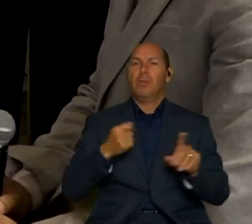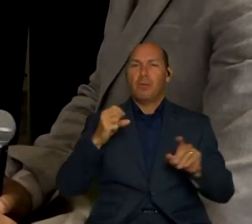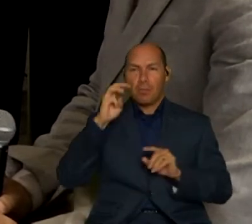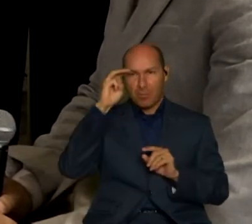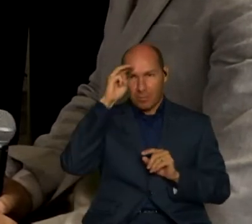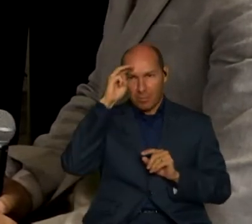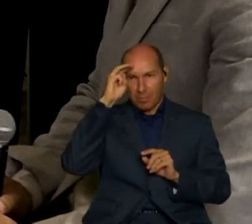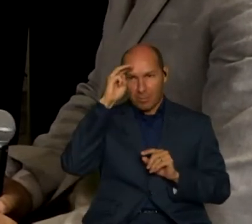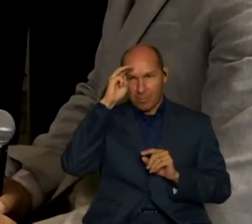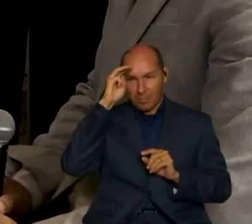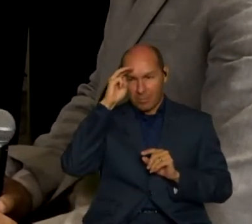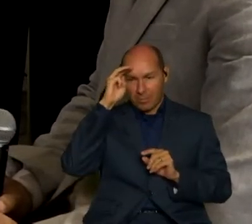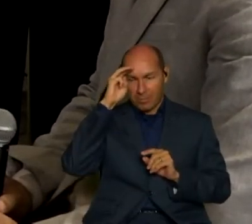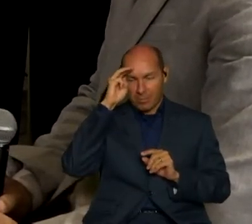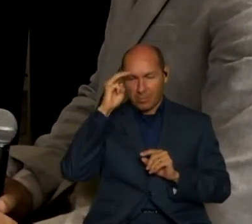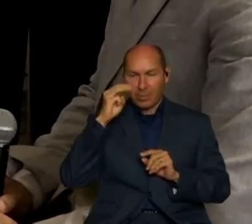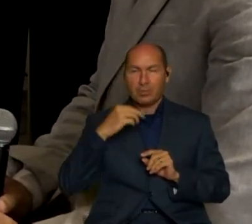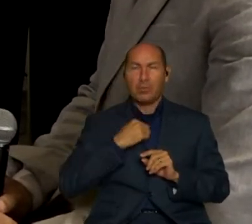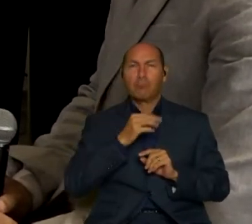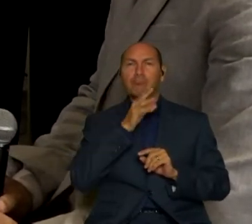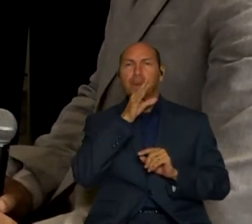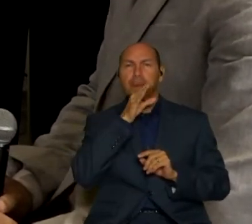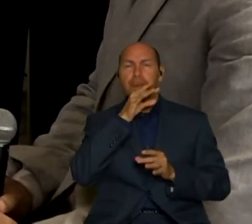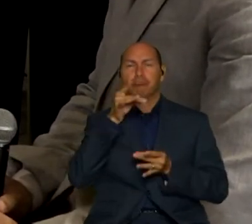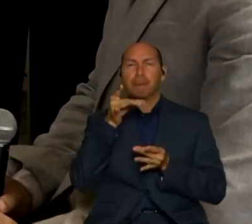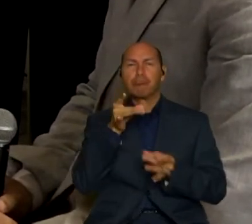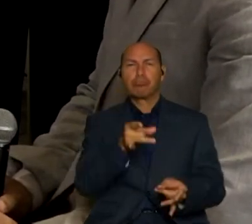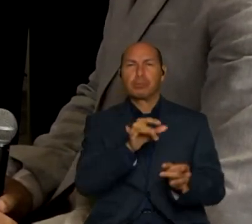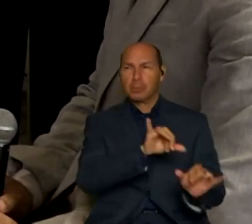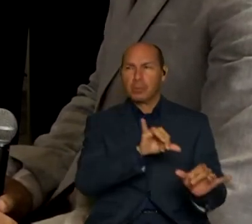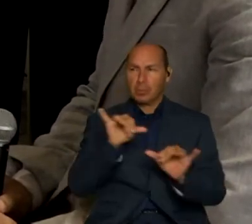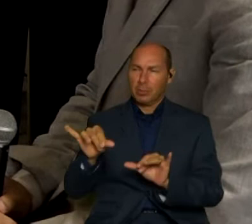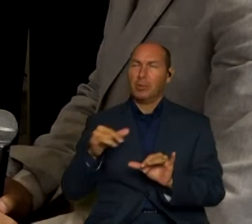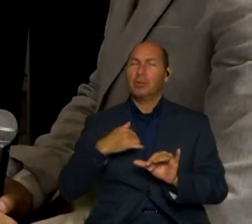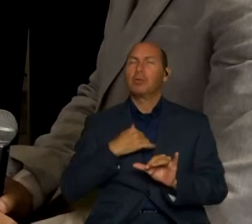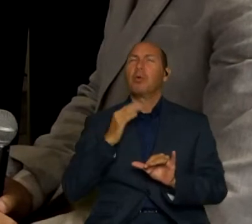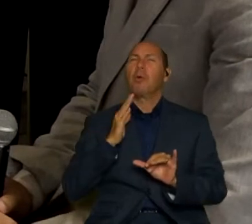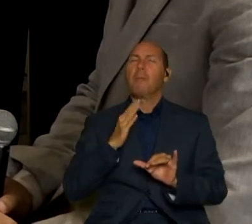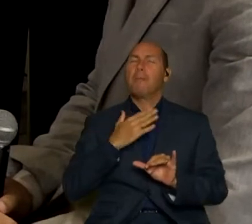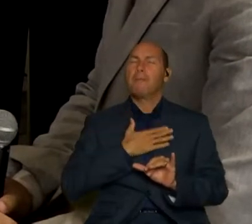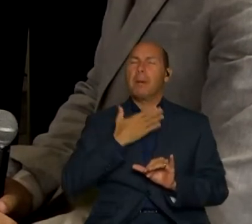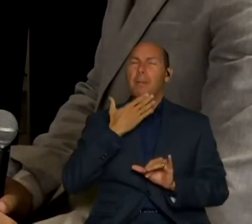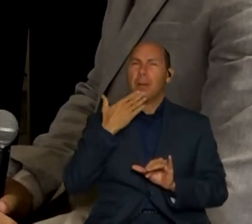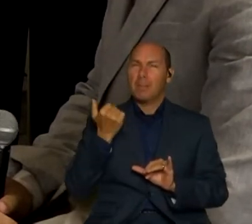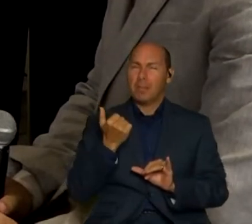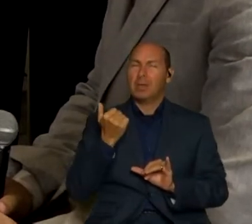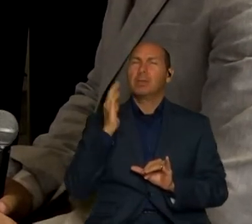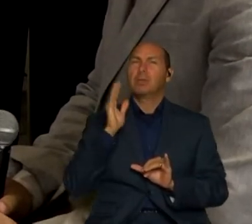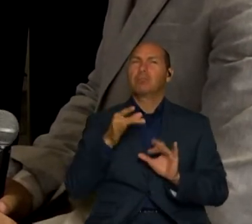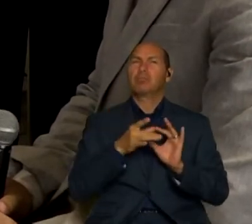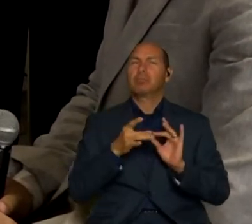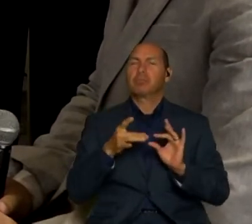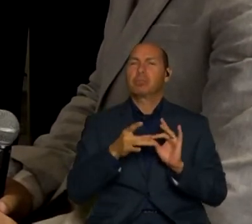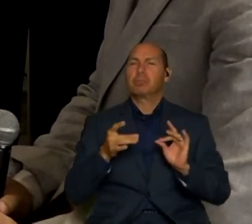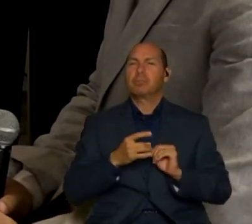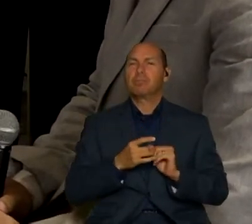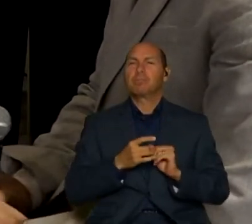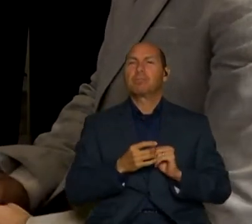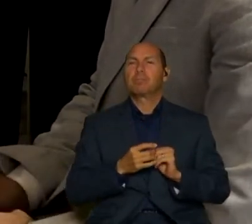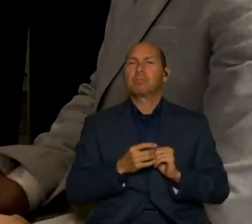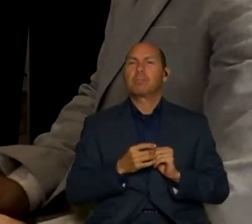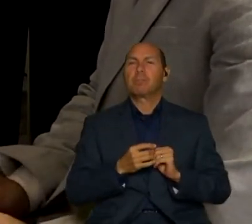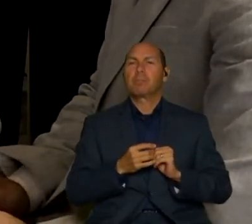fluent as others, but certainly I'm going to do my best effort on that aspect. Well, my main